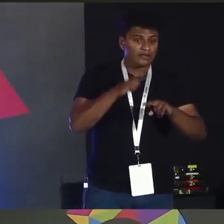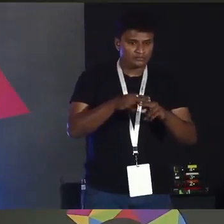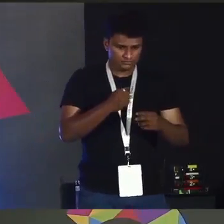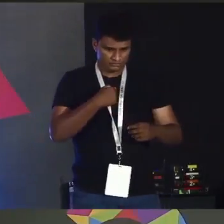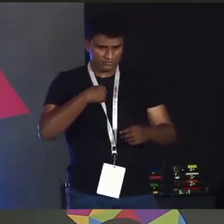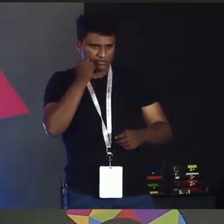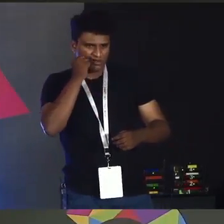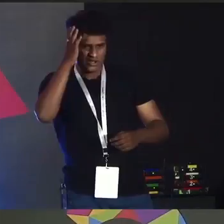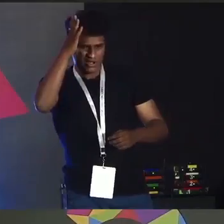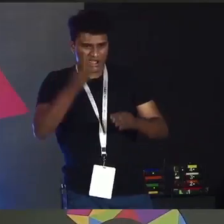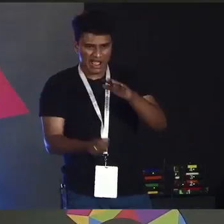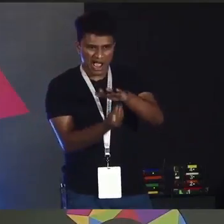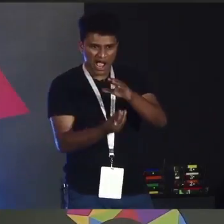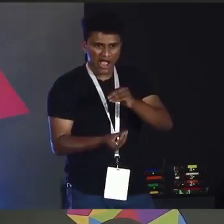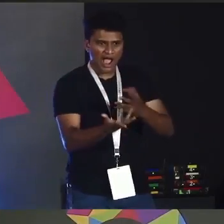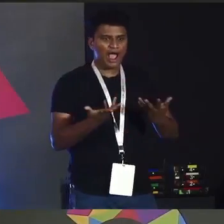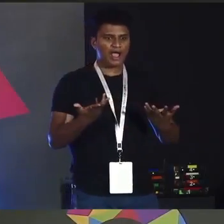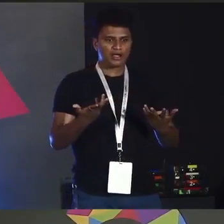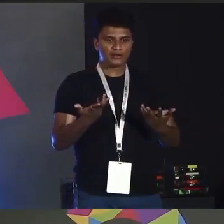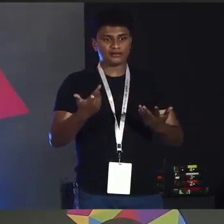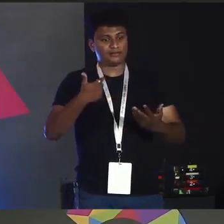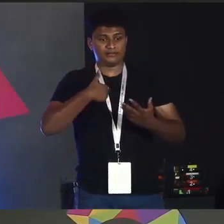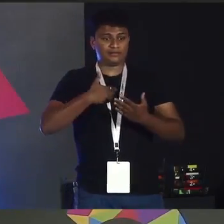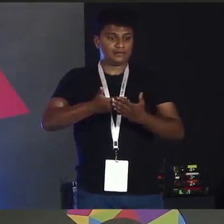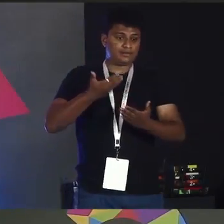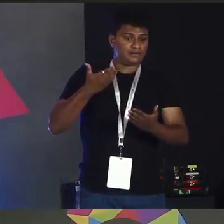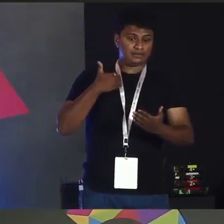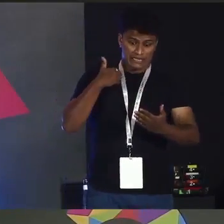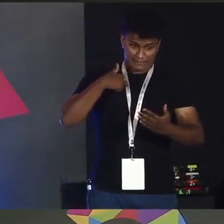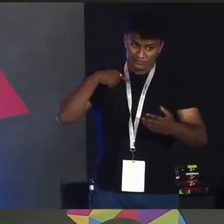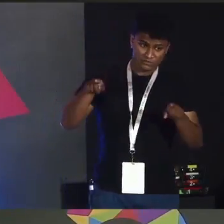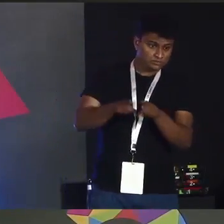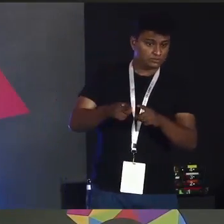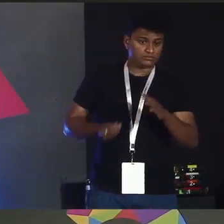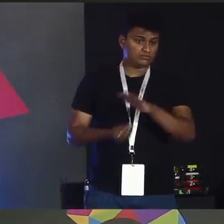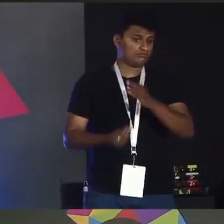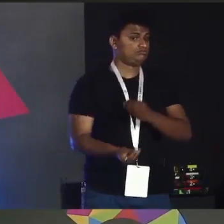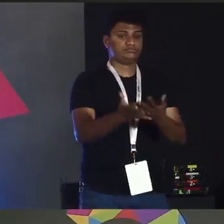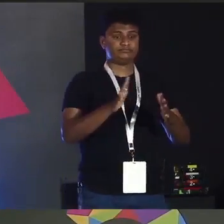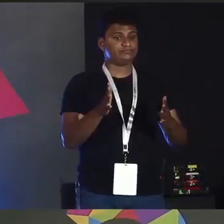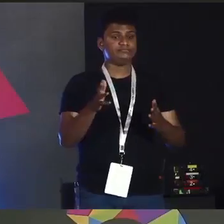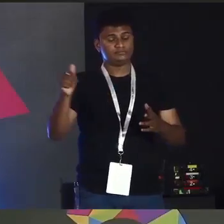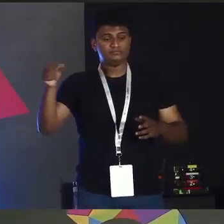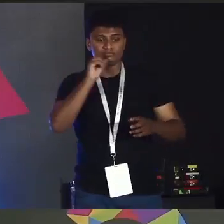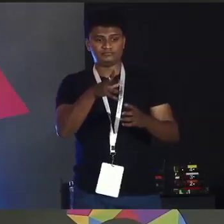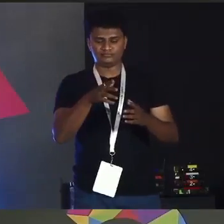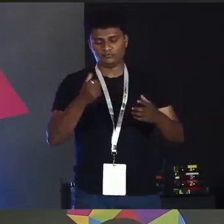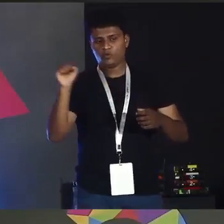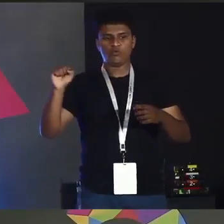would have given those 400 rupees that day, I would have been standing on the bribed foot. Today I stand on my own foot.